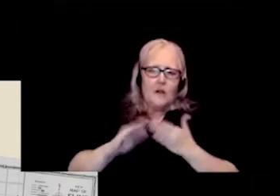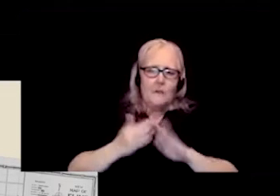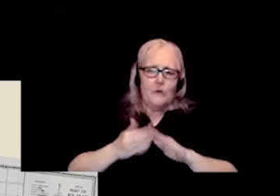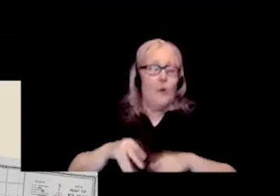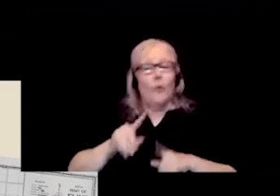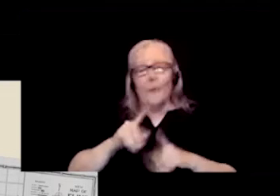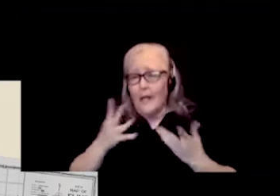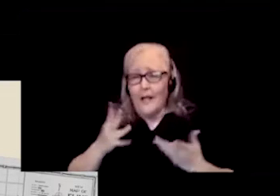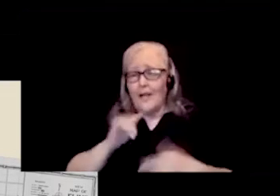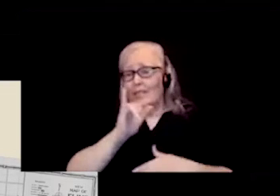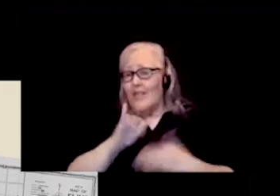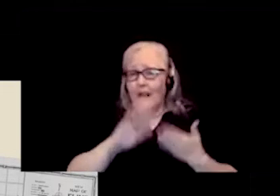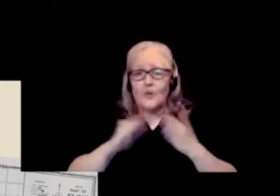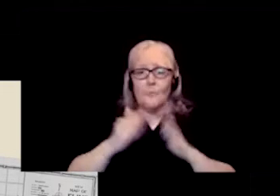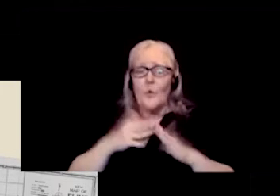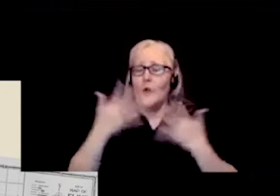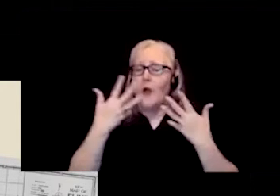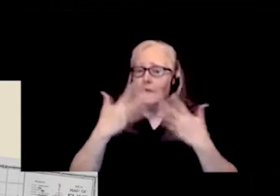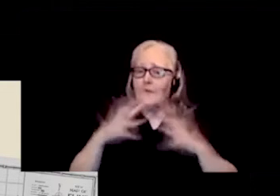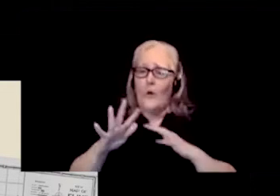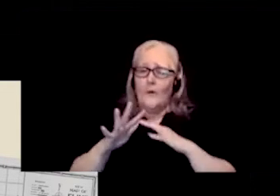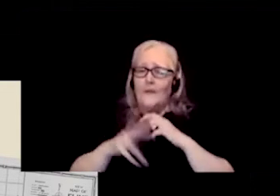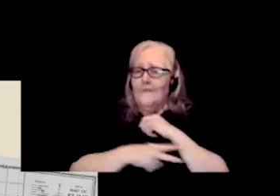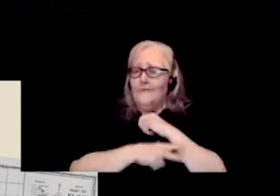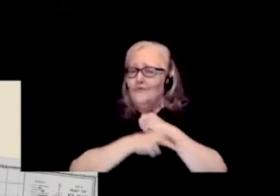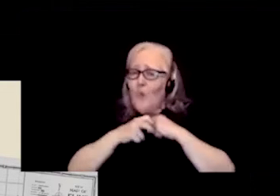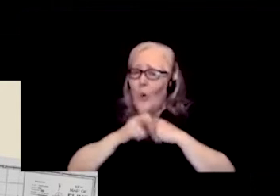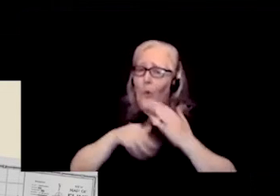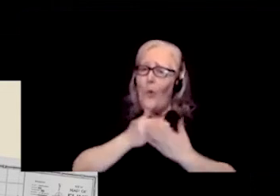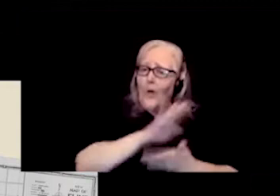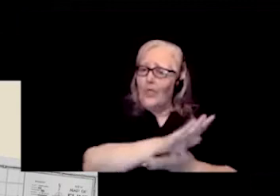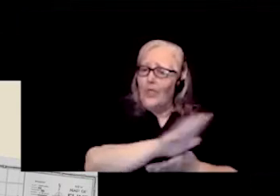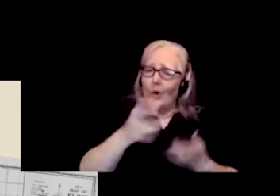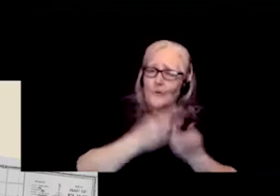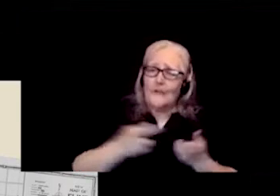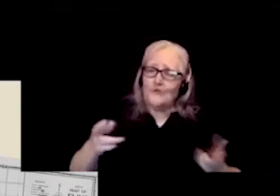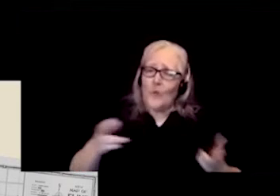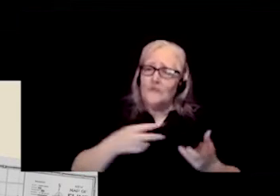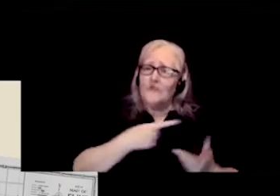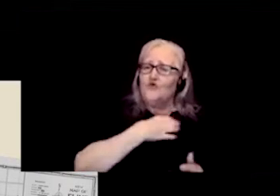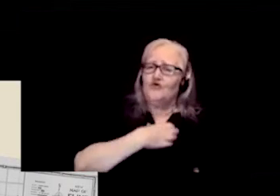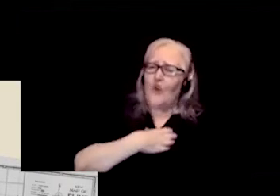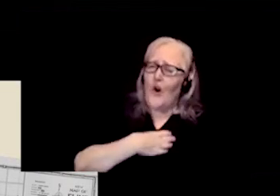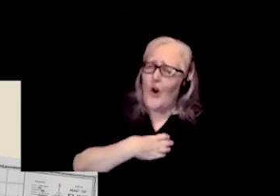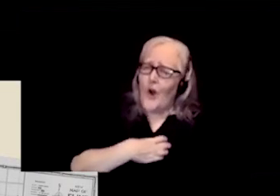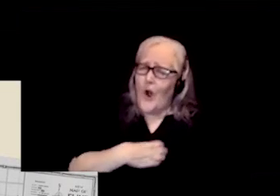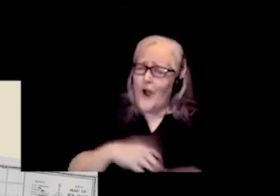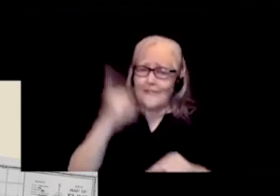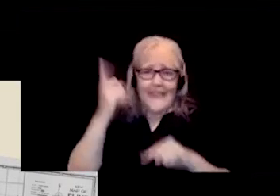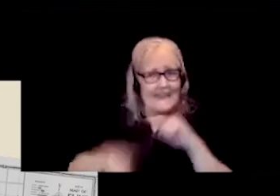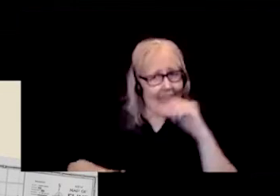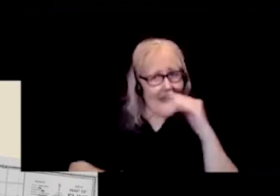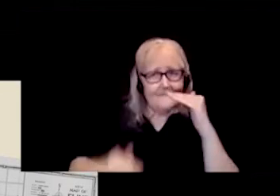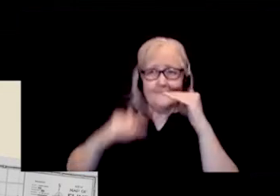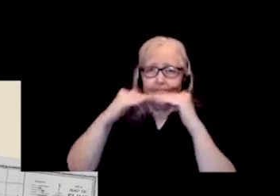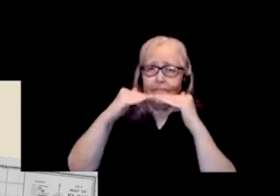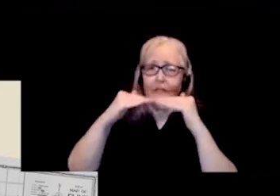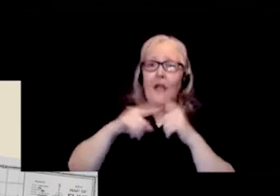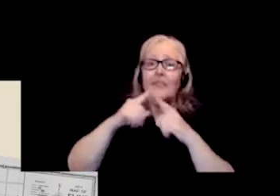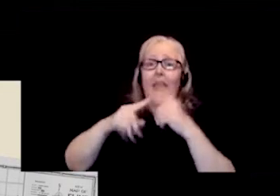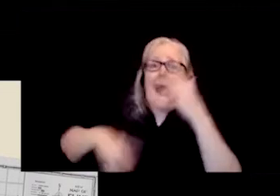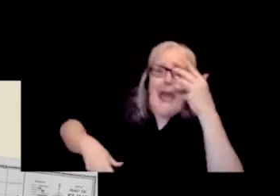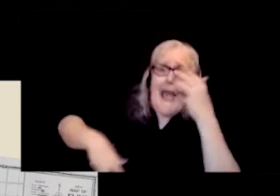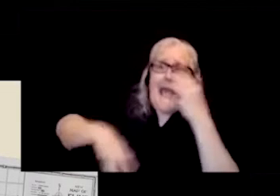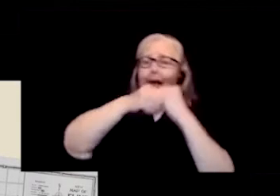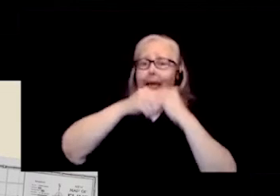of the resources that they needed to reach their full potential, no, the government decided to come in and